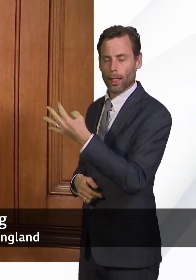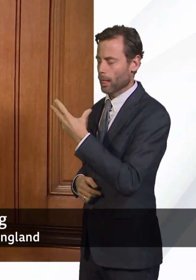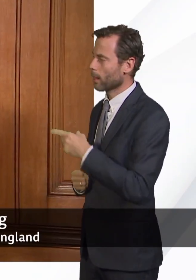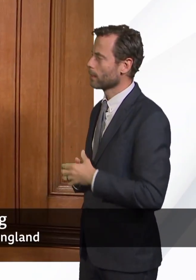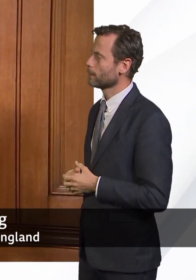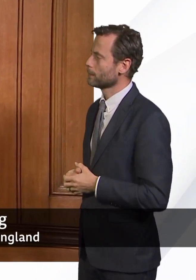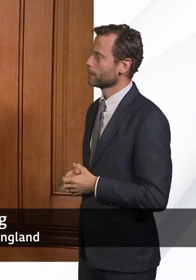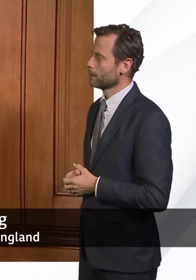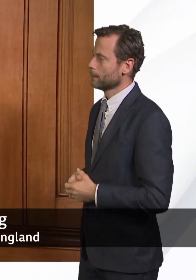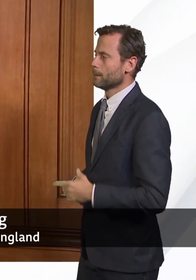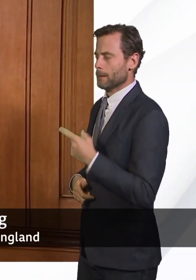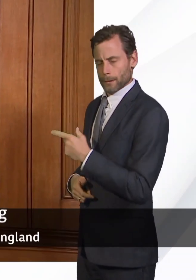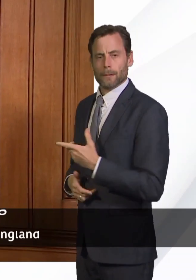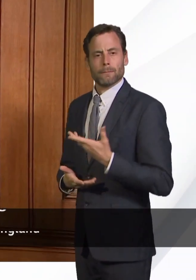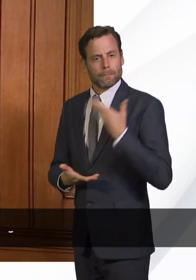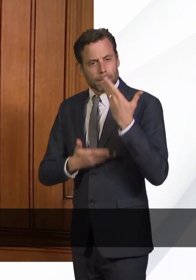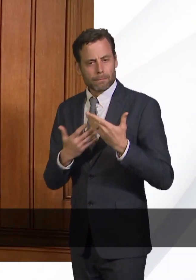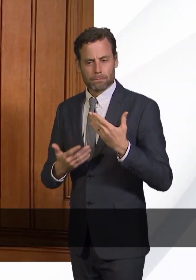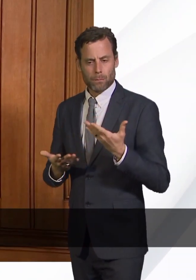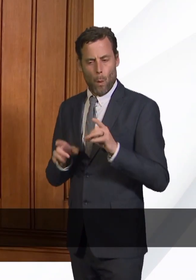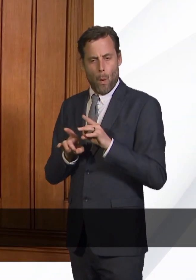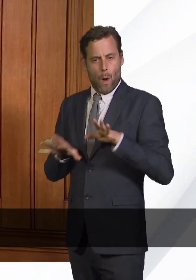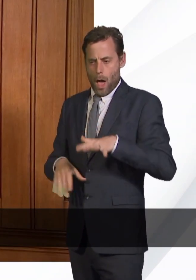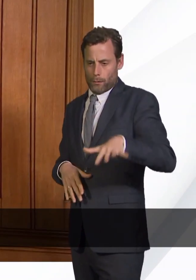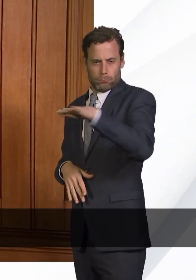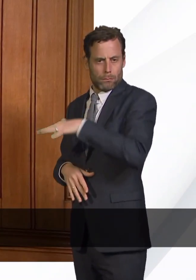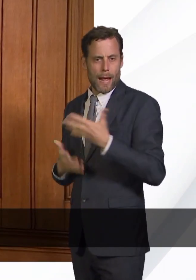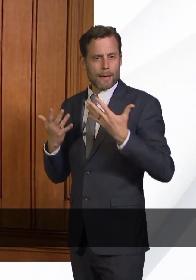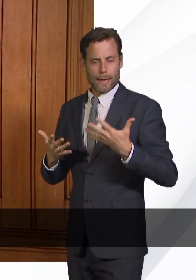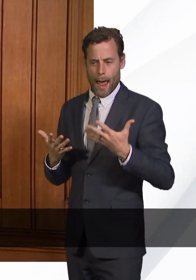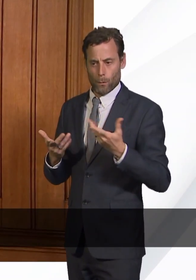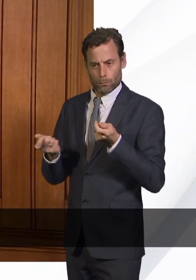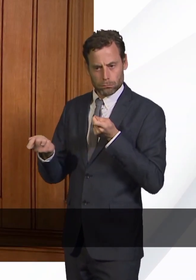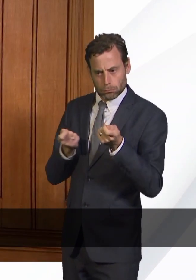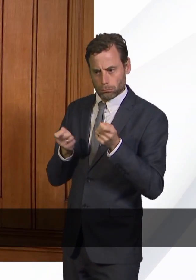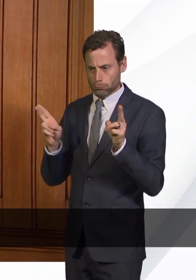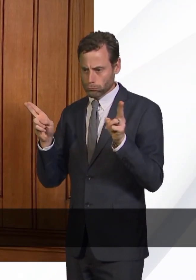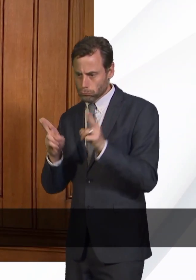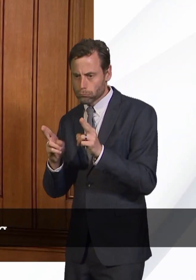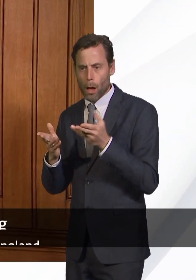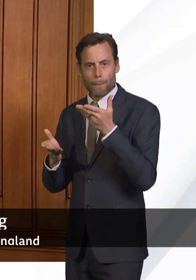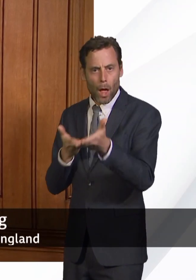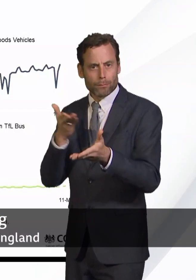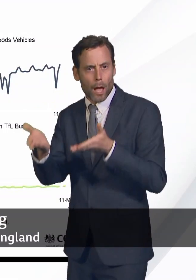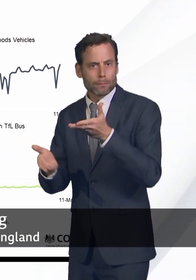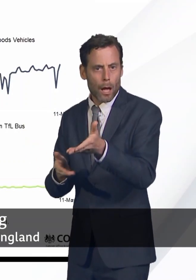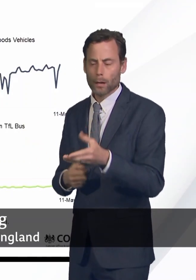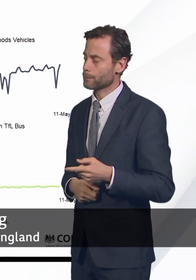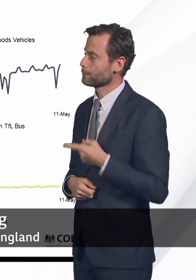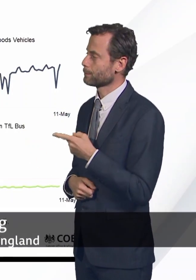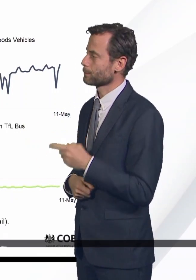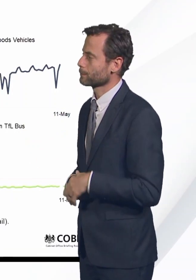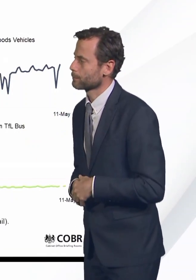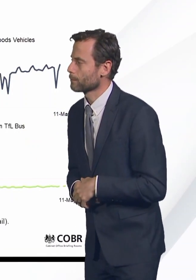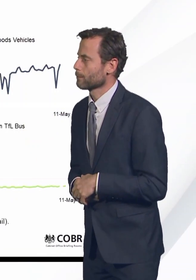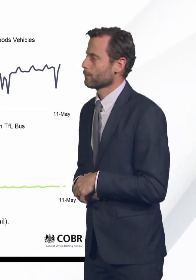show how we've been doing as a nation in managing social distancing. This slide represents the changes in our transport